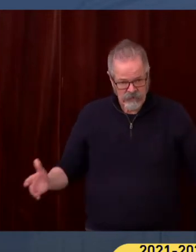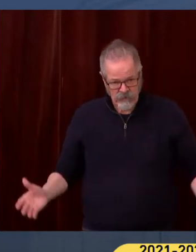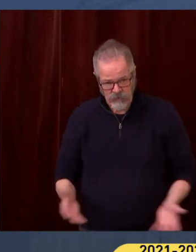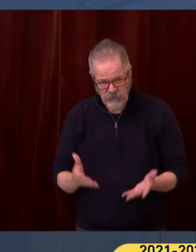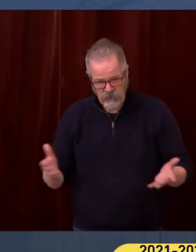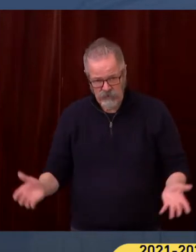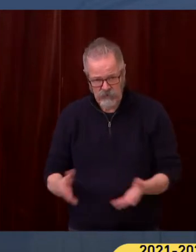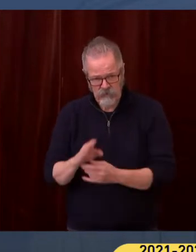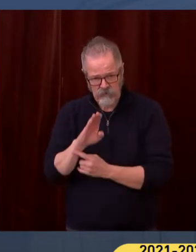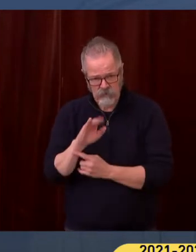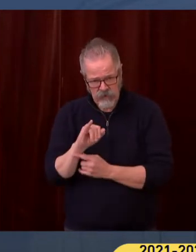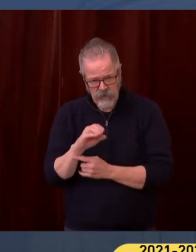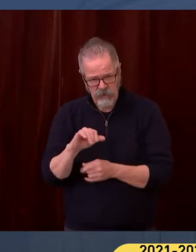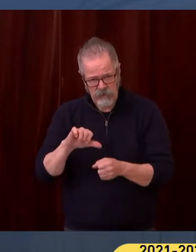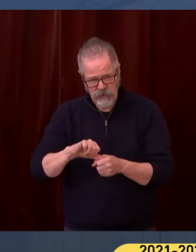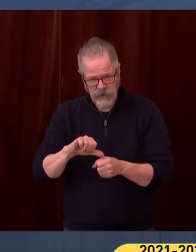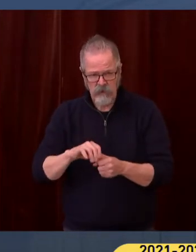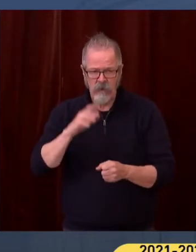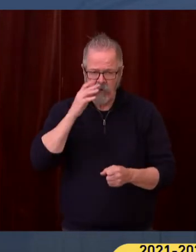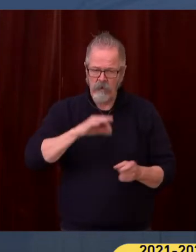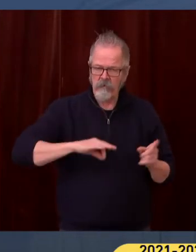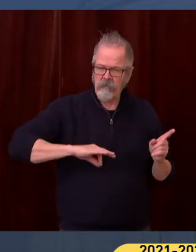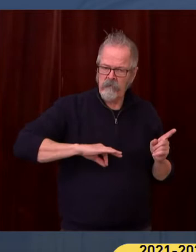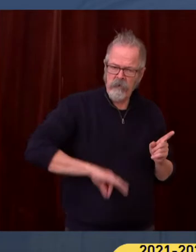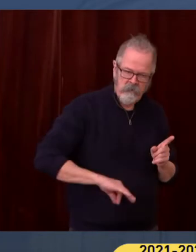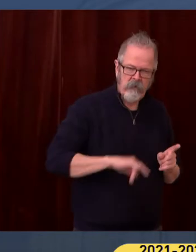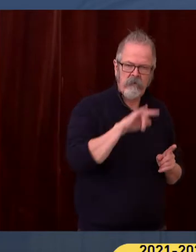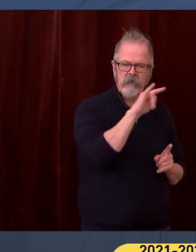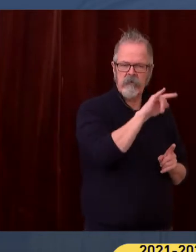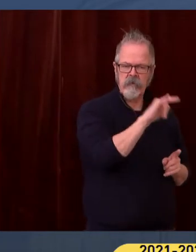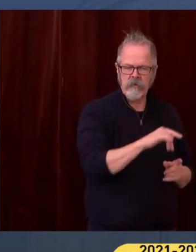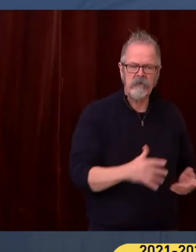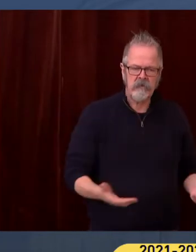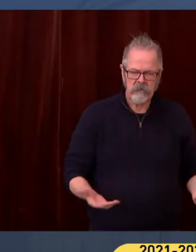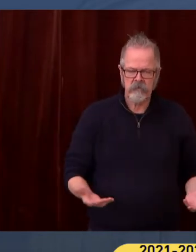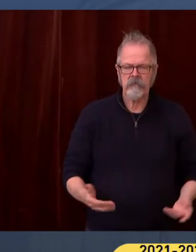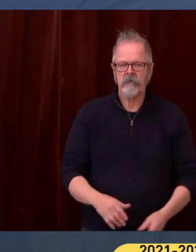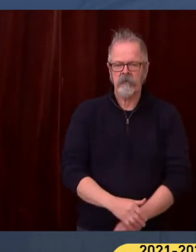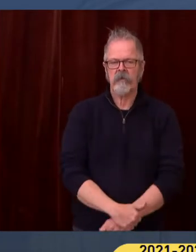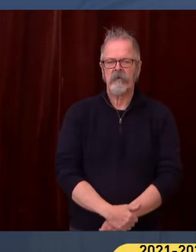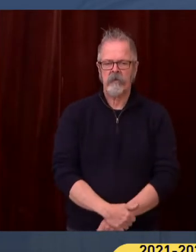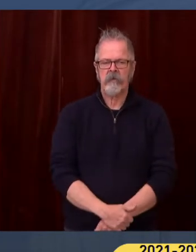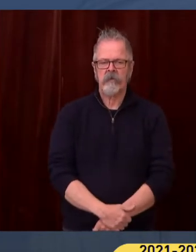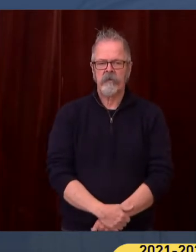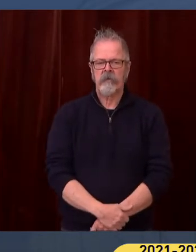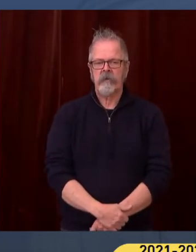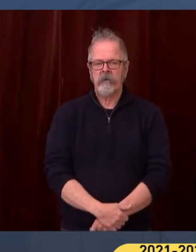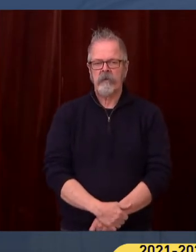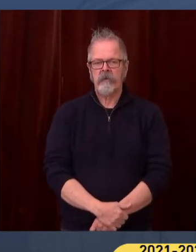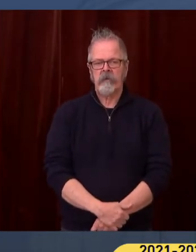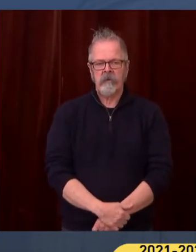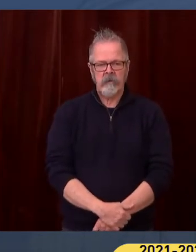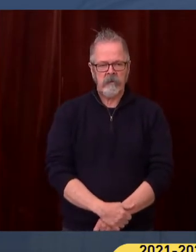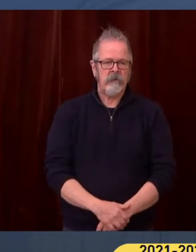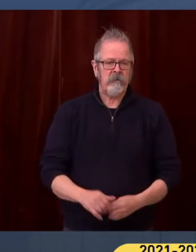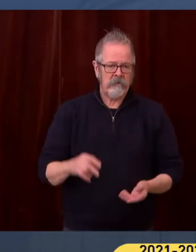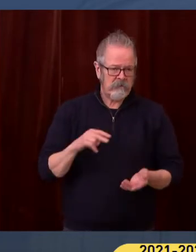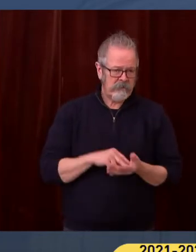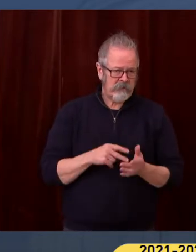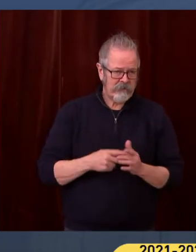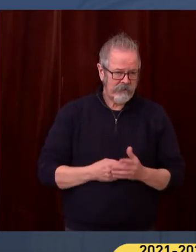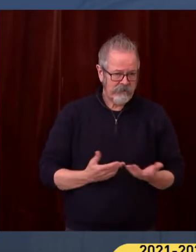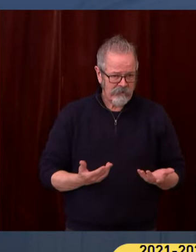fuels. They're producing on-road fuels as well as other distillates, including aviation fuels. And so we really need to scale up the on-road